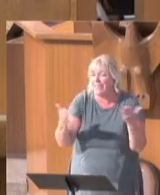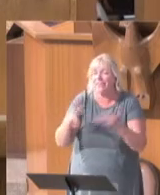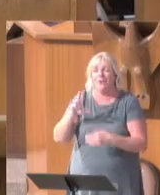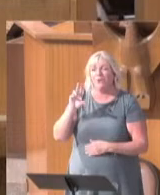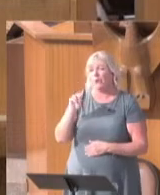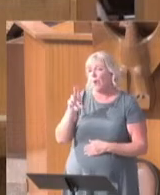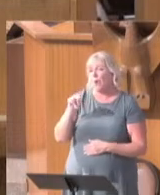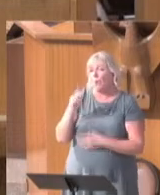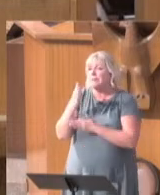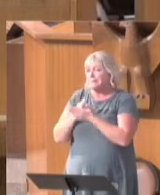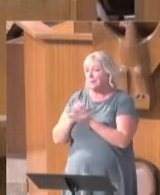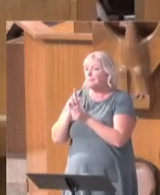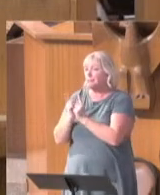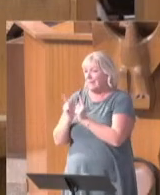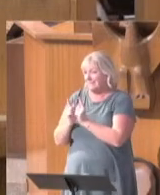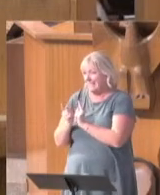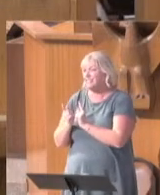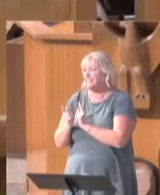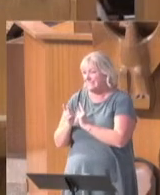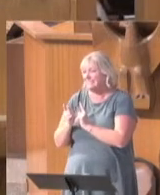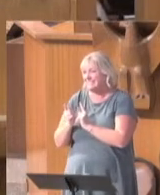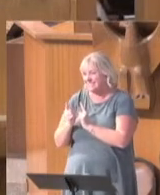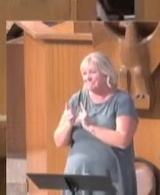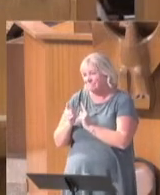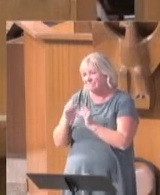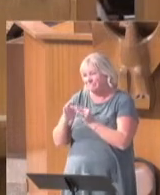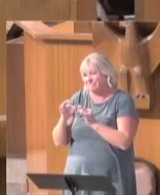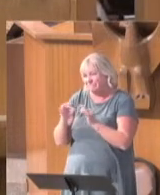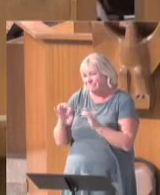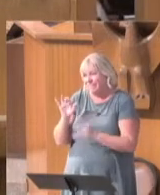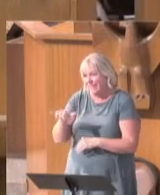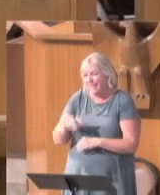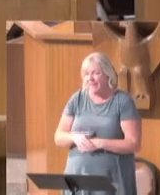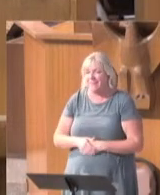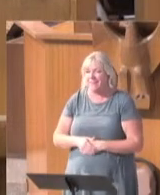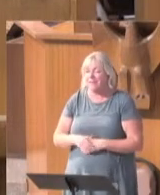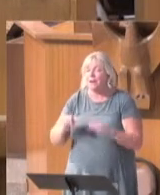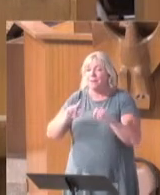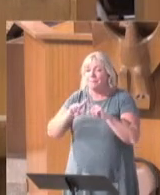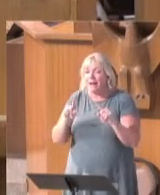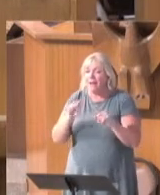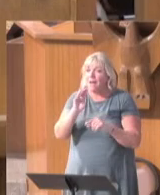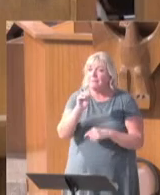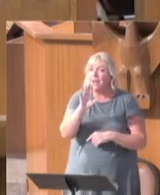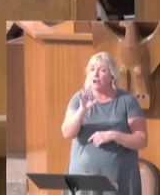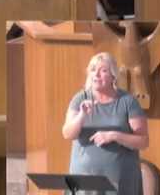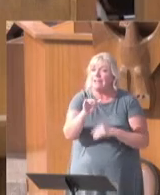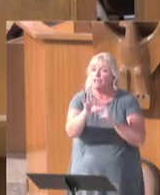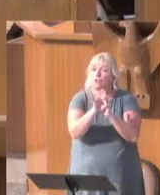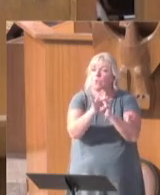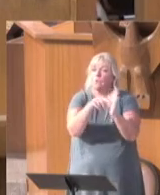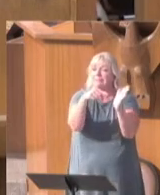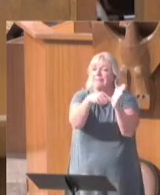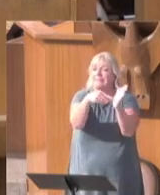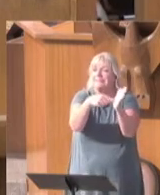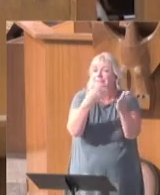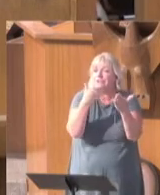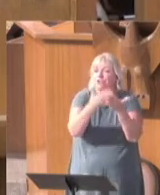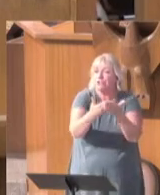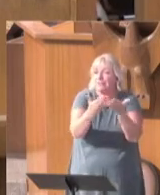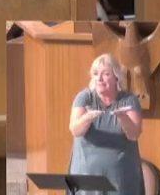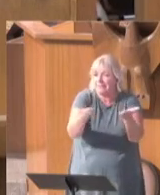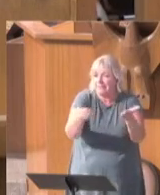translations, including the one we read this morning together, say. It's just she has chosen this good